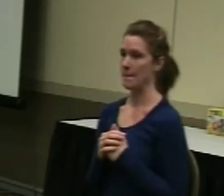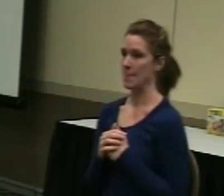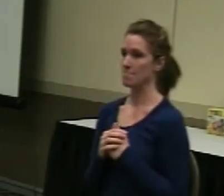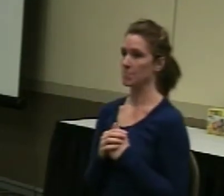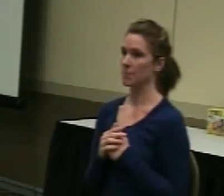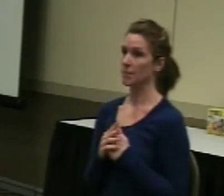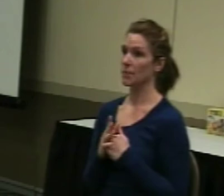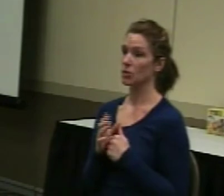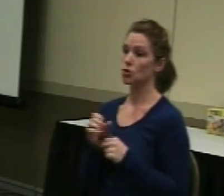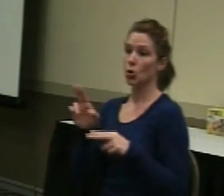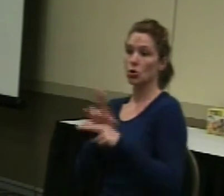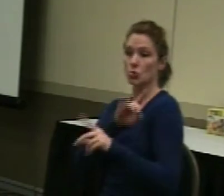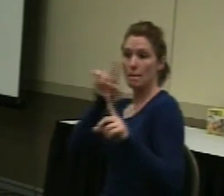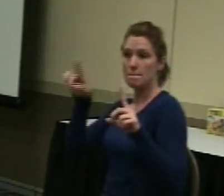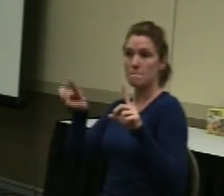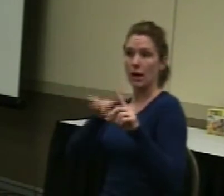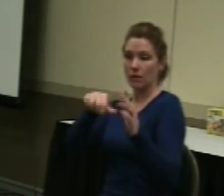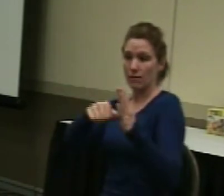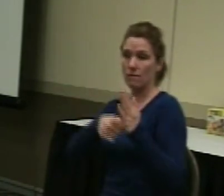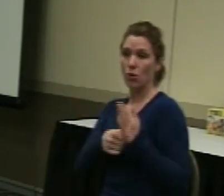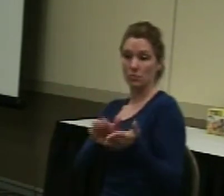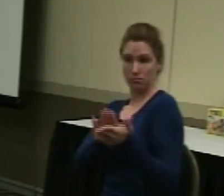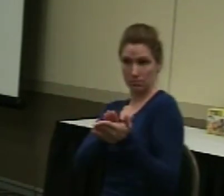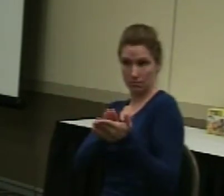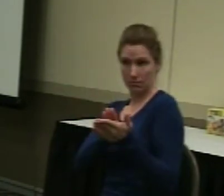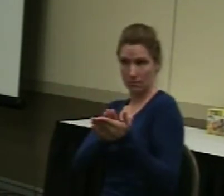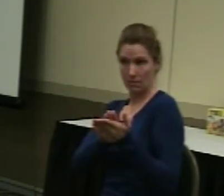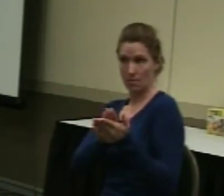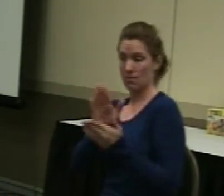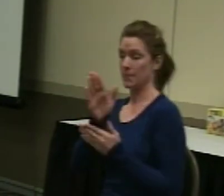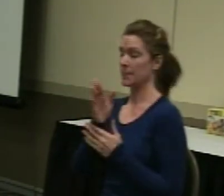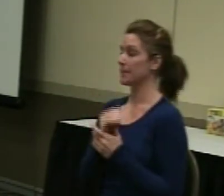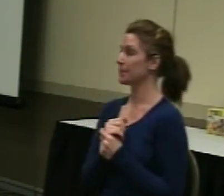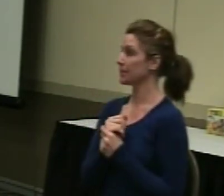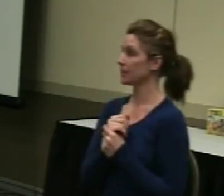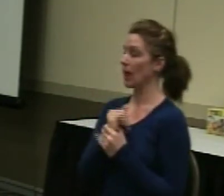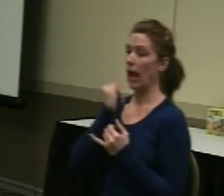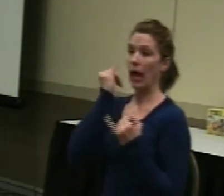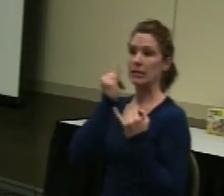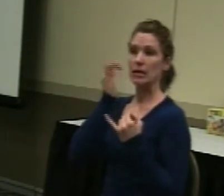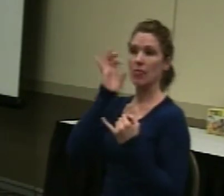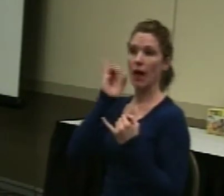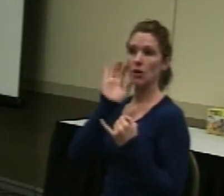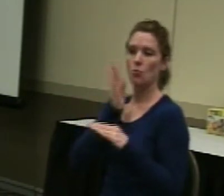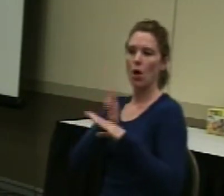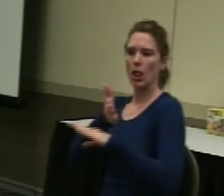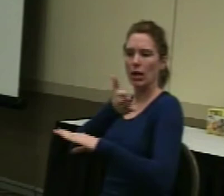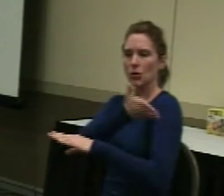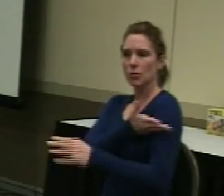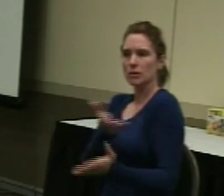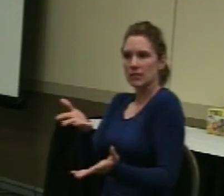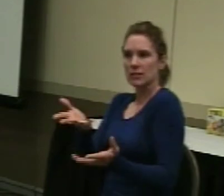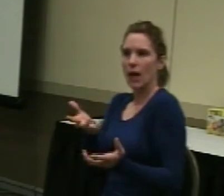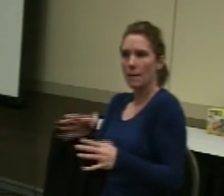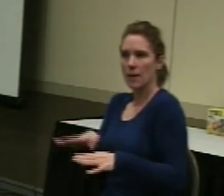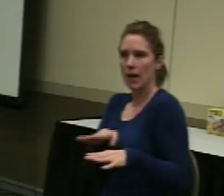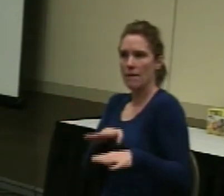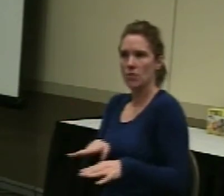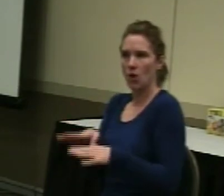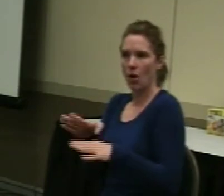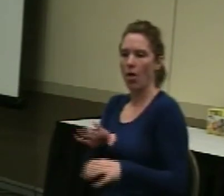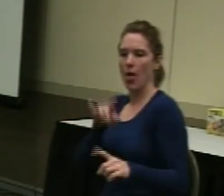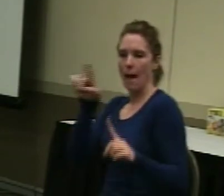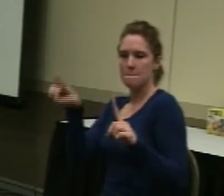So the use of positive reinforcement, the notion that you'll increase desirable behaviors